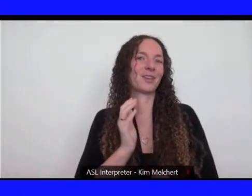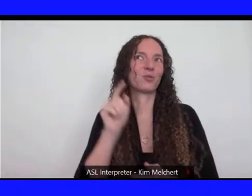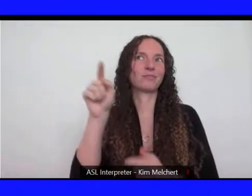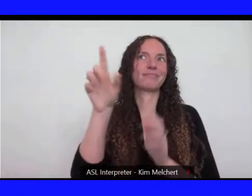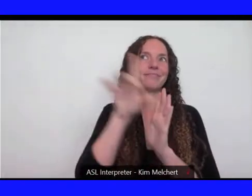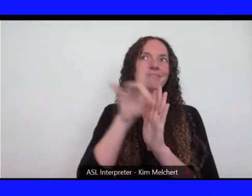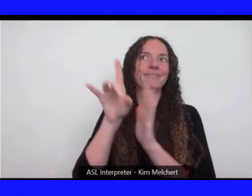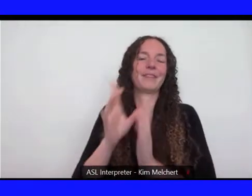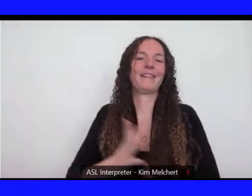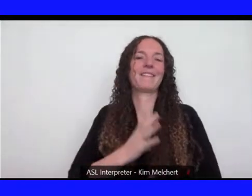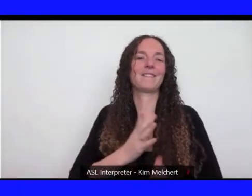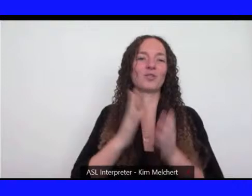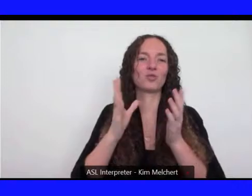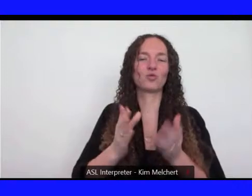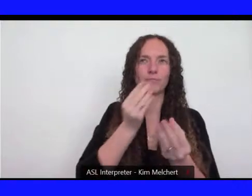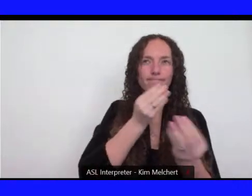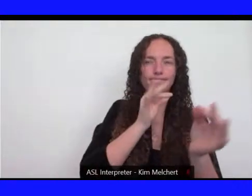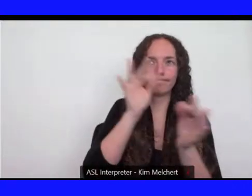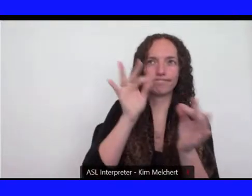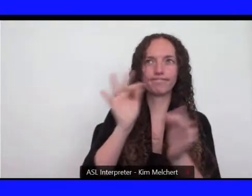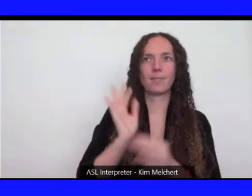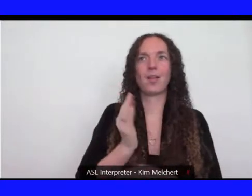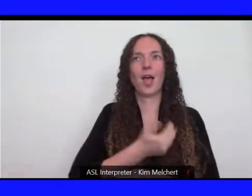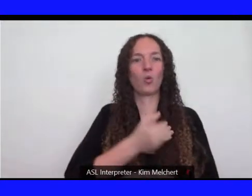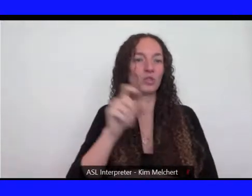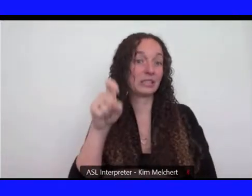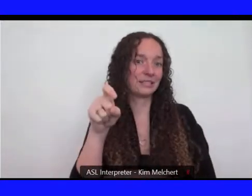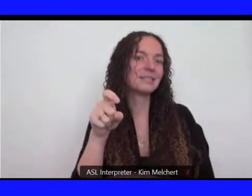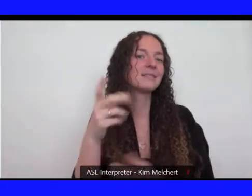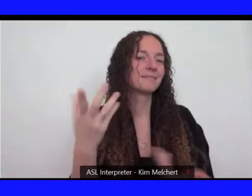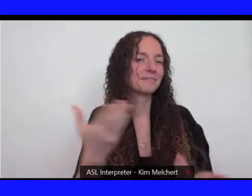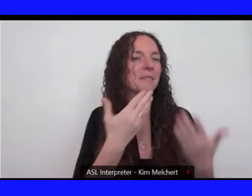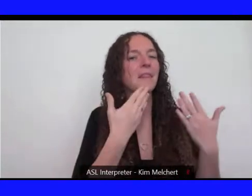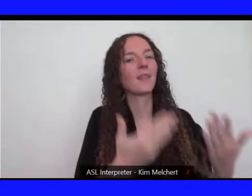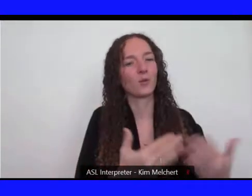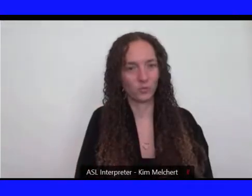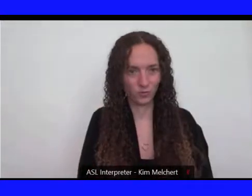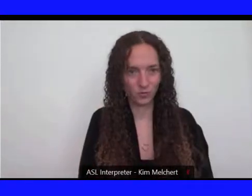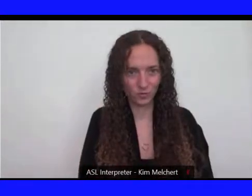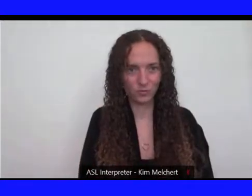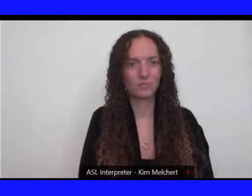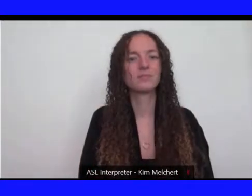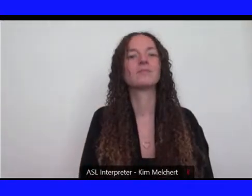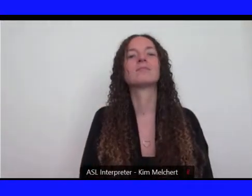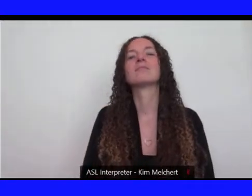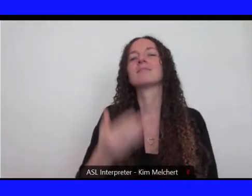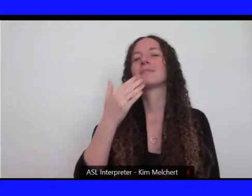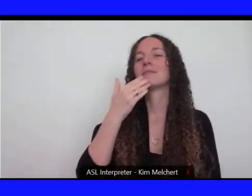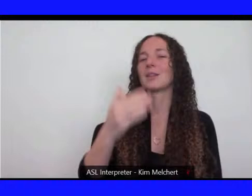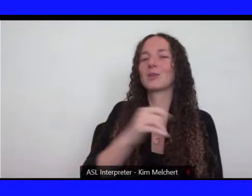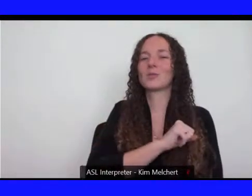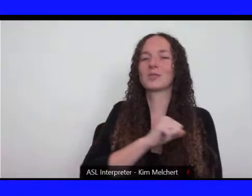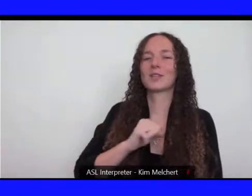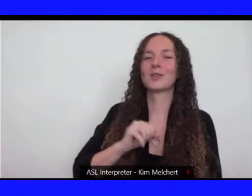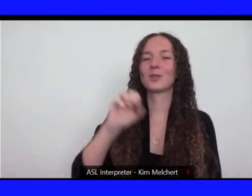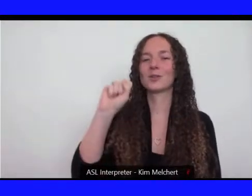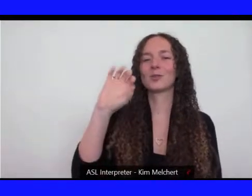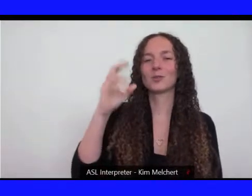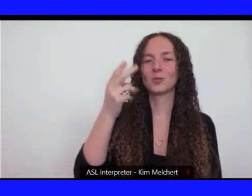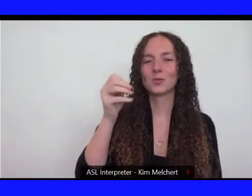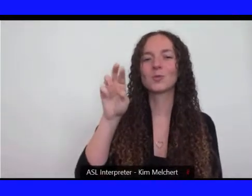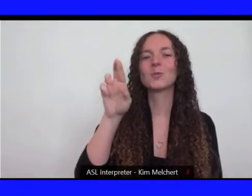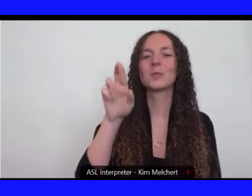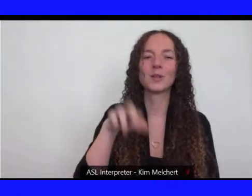Jacobi Hospital, asthmatic. He sought care at several of the health and hospital facilities